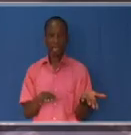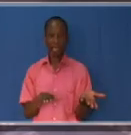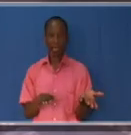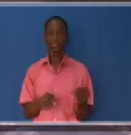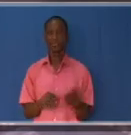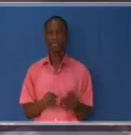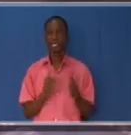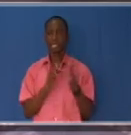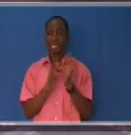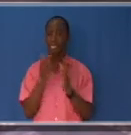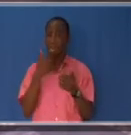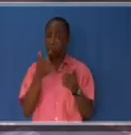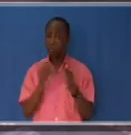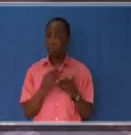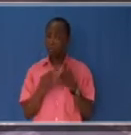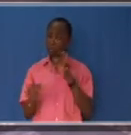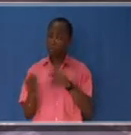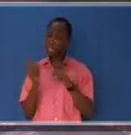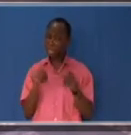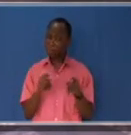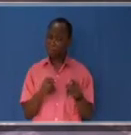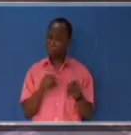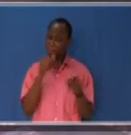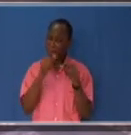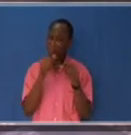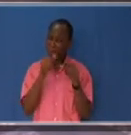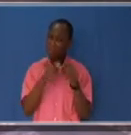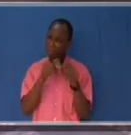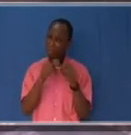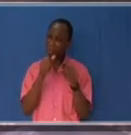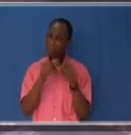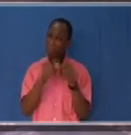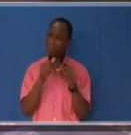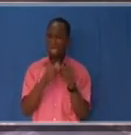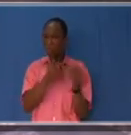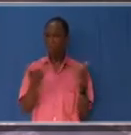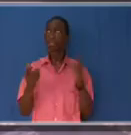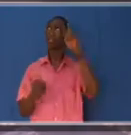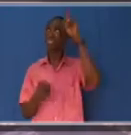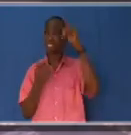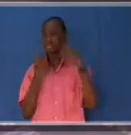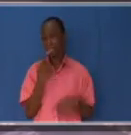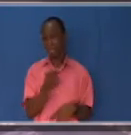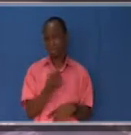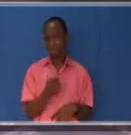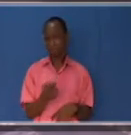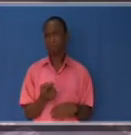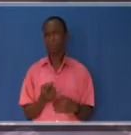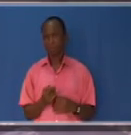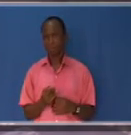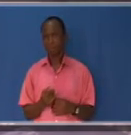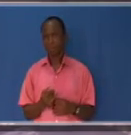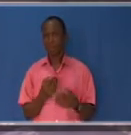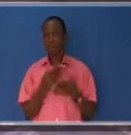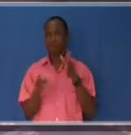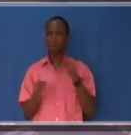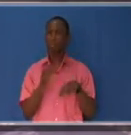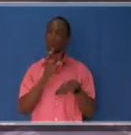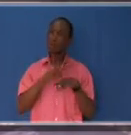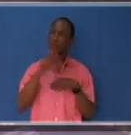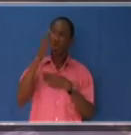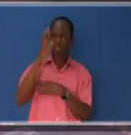ni nyina na wa kire won niam a esese eba nso na o se hon kronkron be she onu Jesus enu onyam